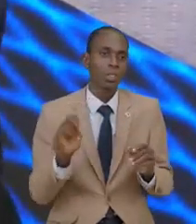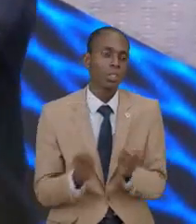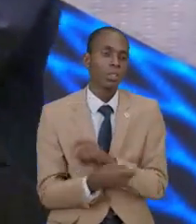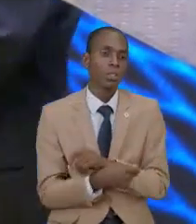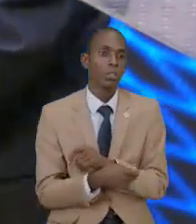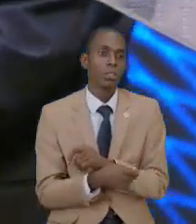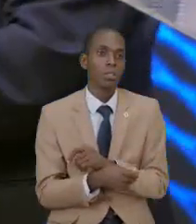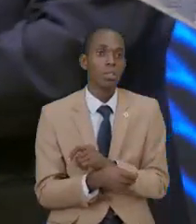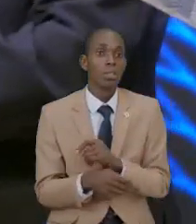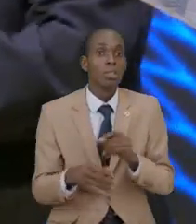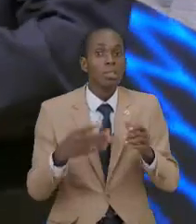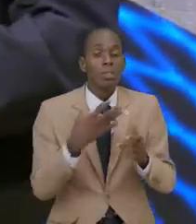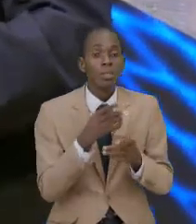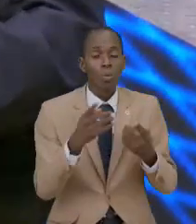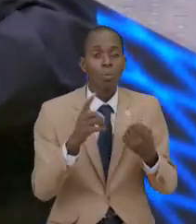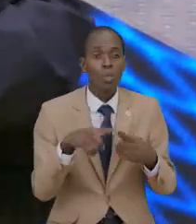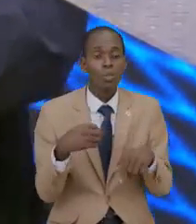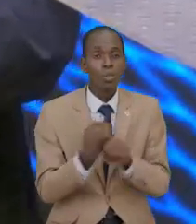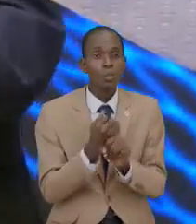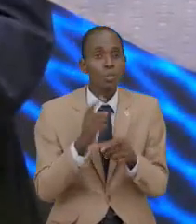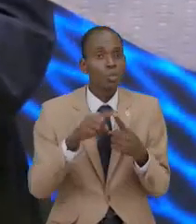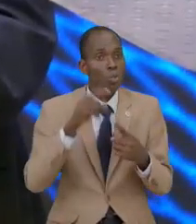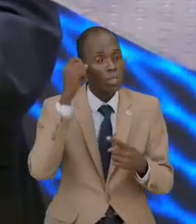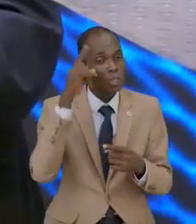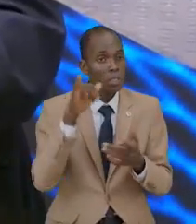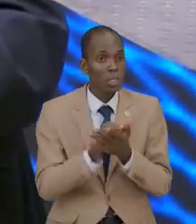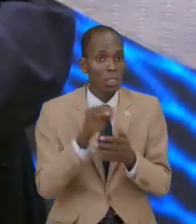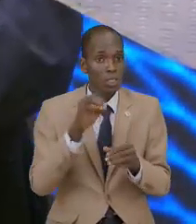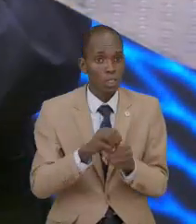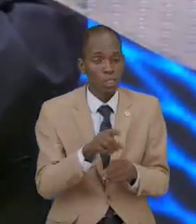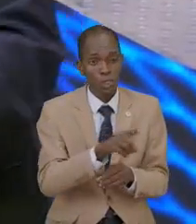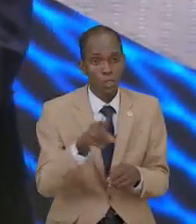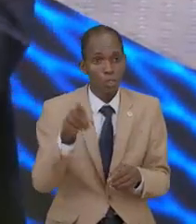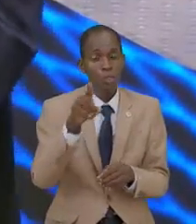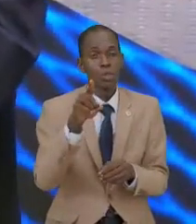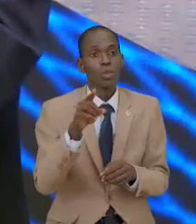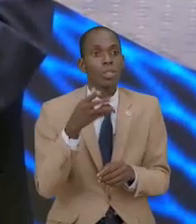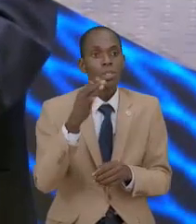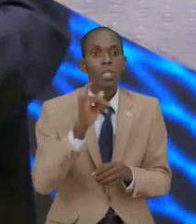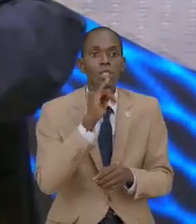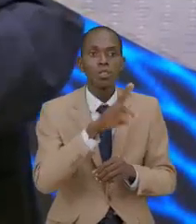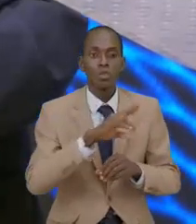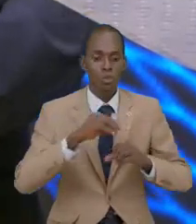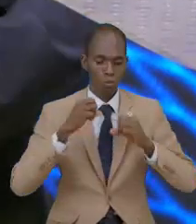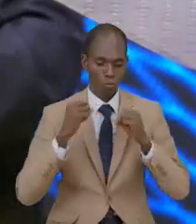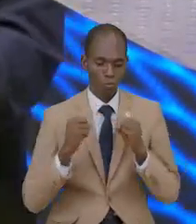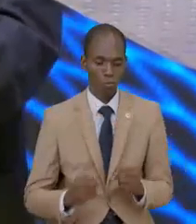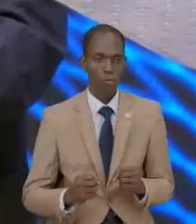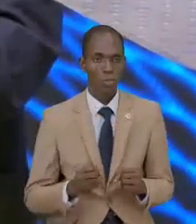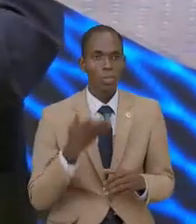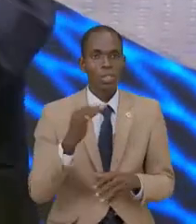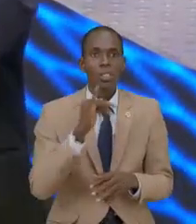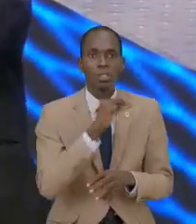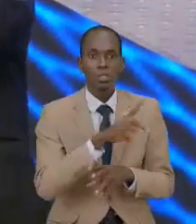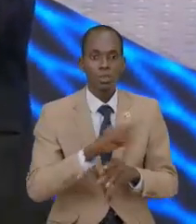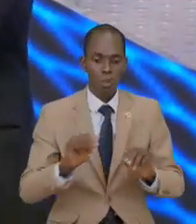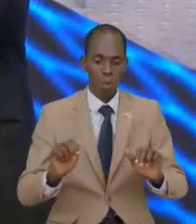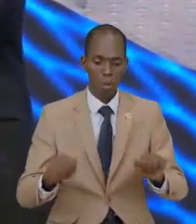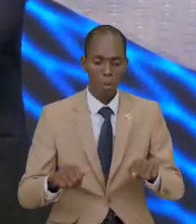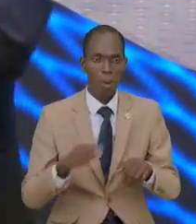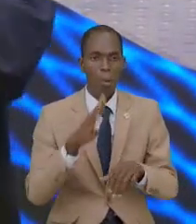It makes you to understand that in you there is no strength, there's no ability